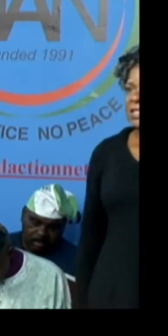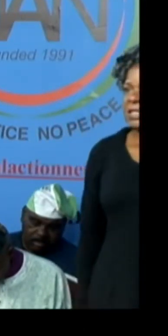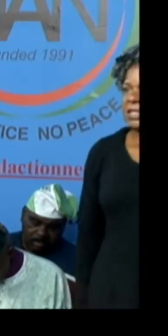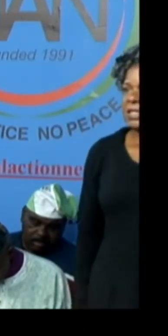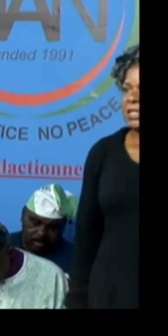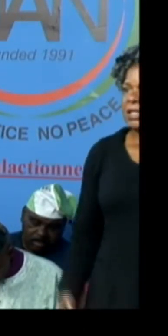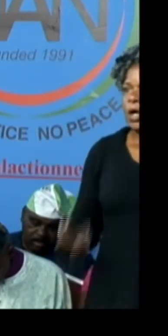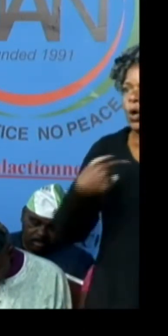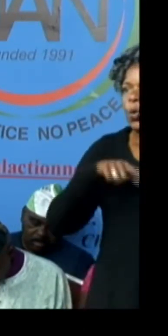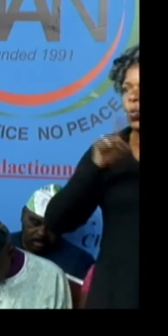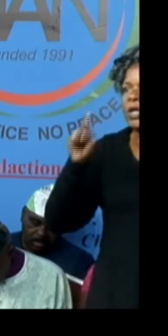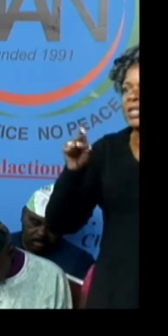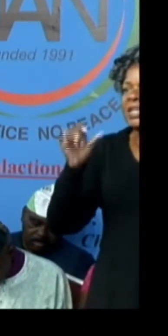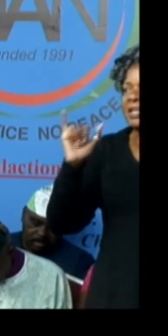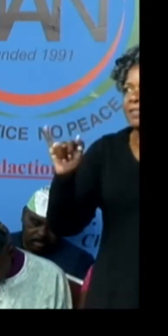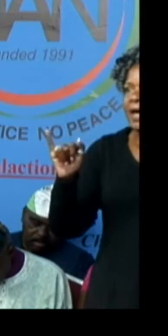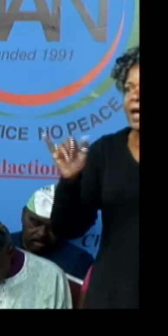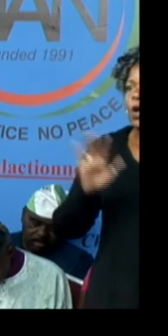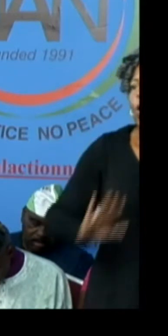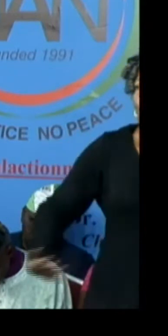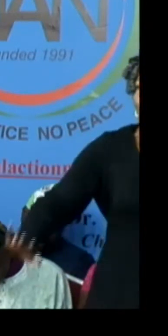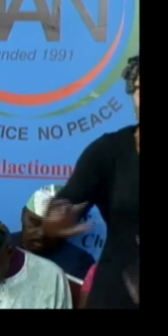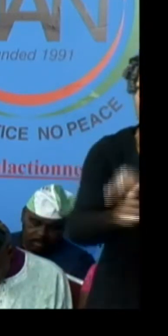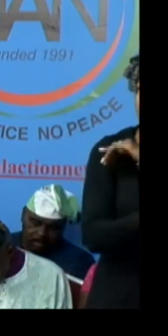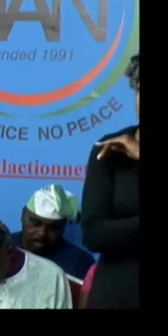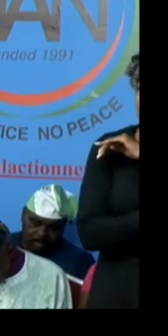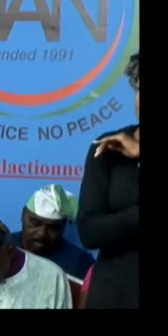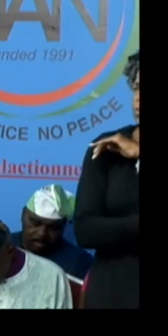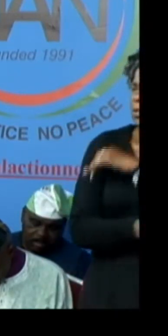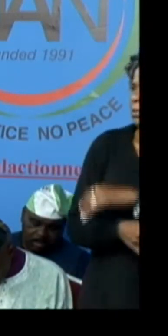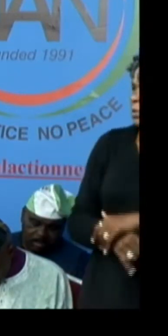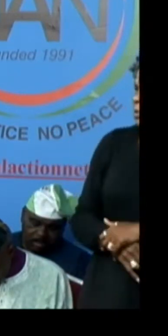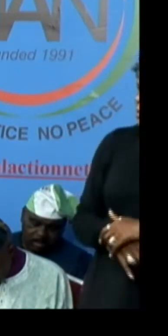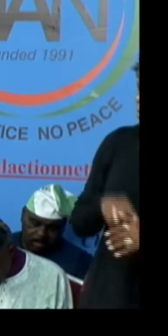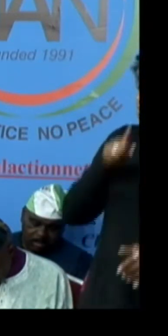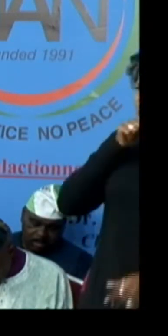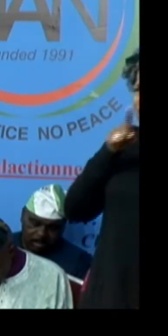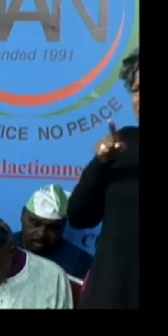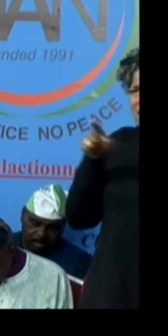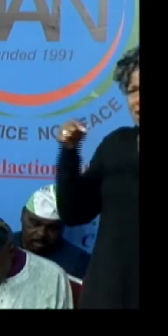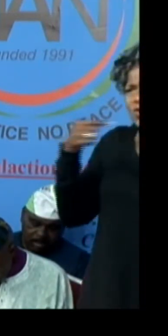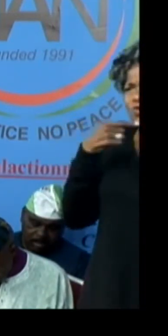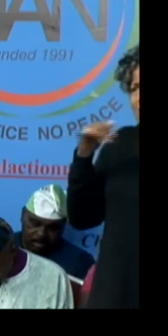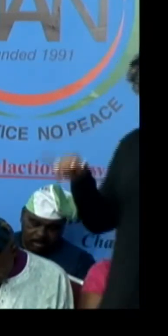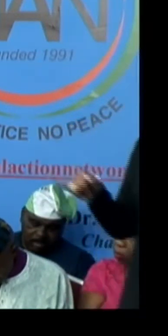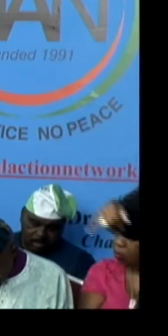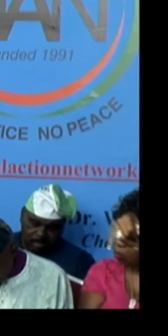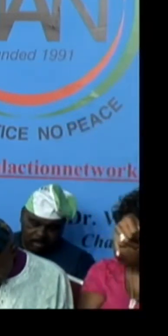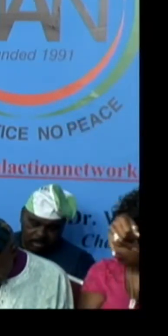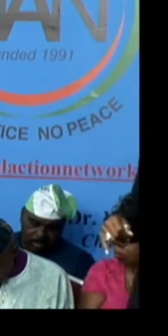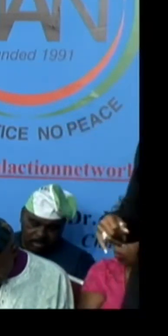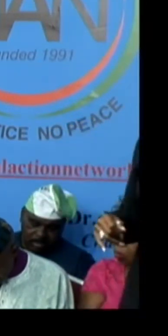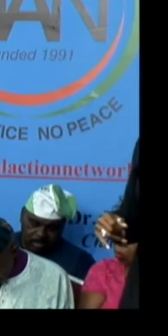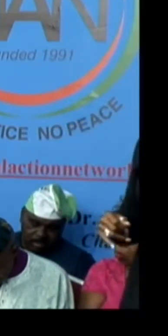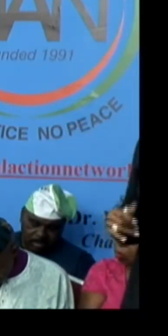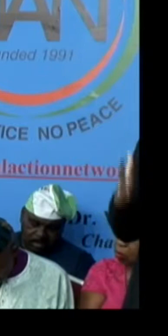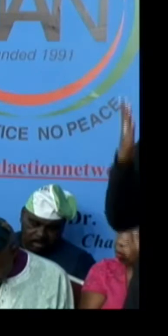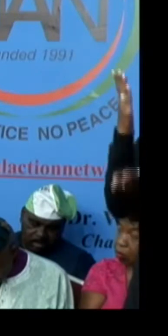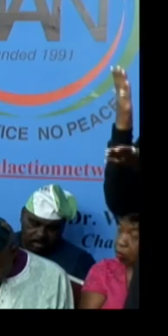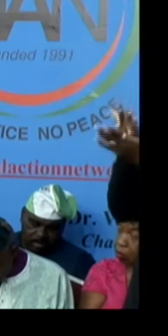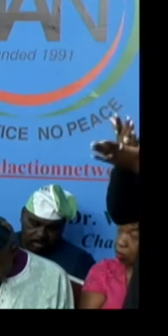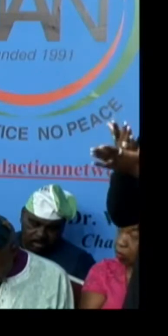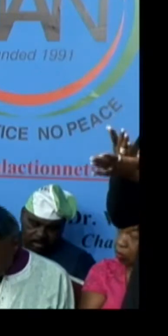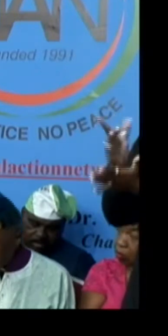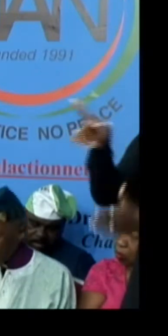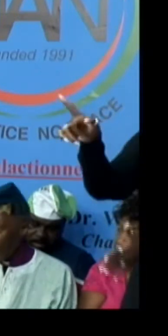Crime went down. Crime has gone down more since the ending or the lessening of stop and frisk than it